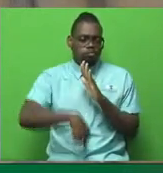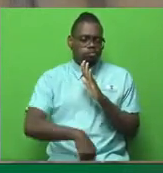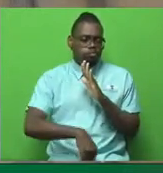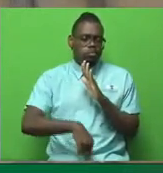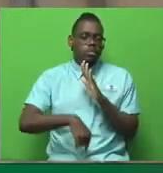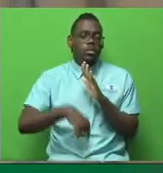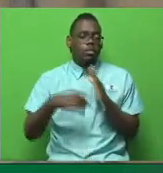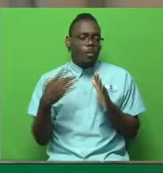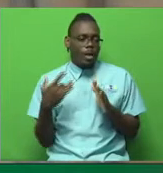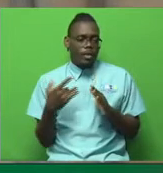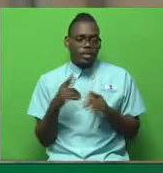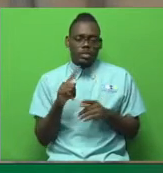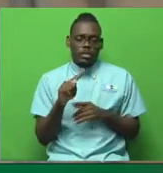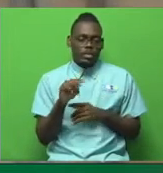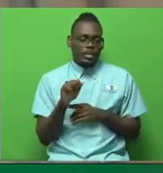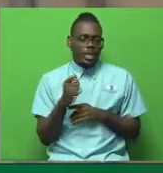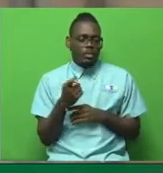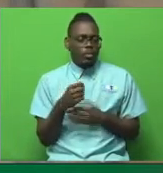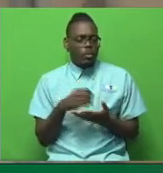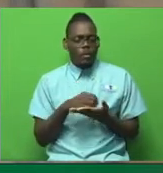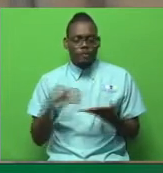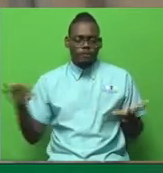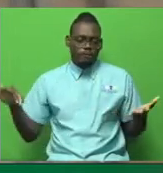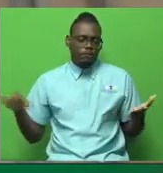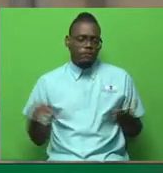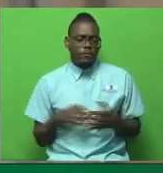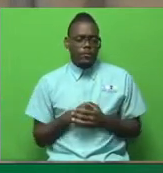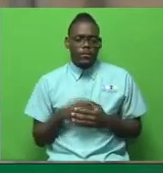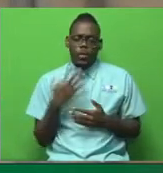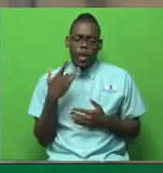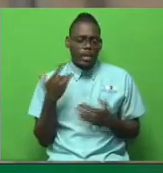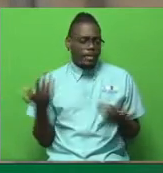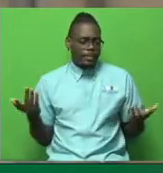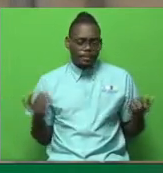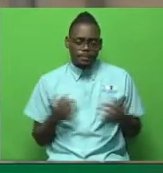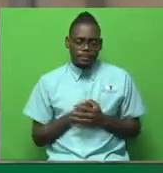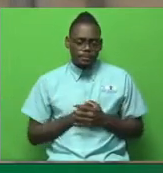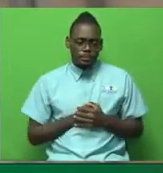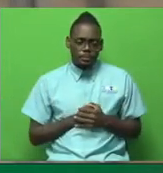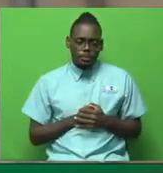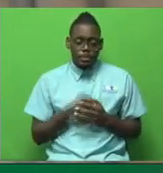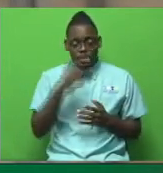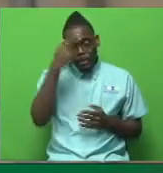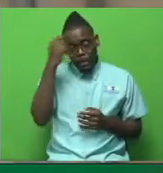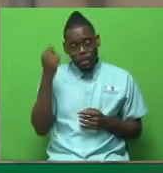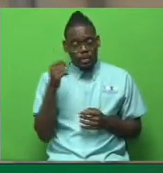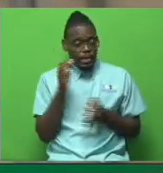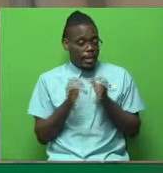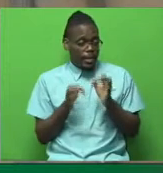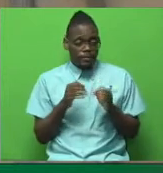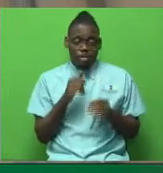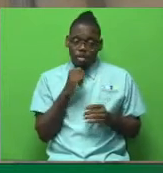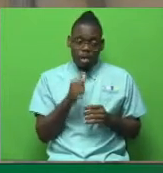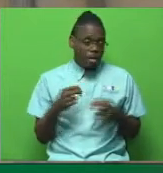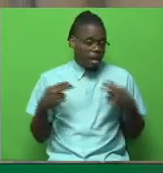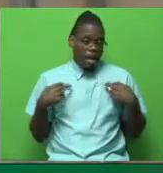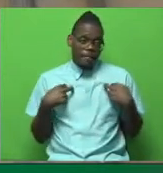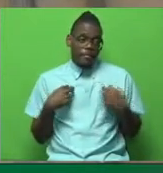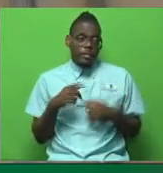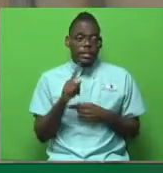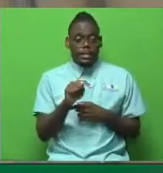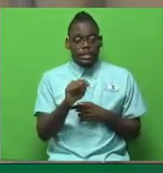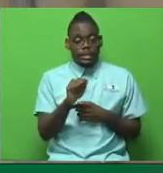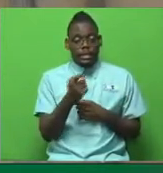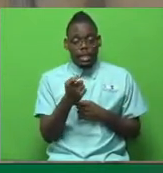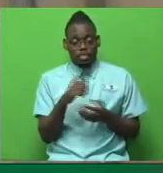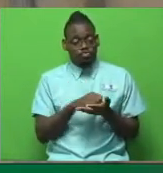Upstream producers you know why because without those tax breaks they will not engage in more production